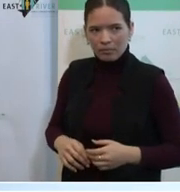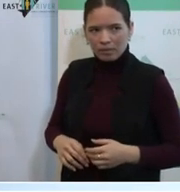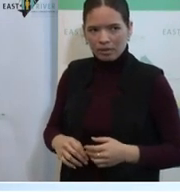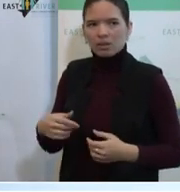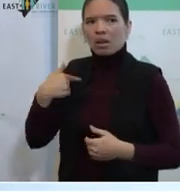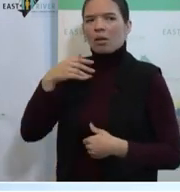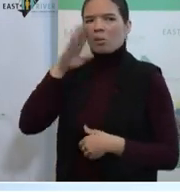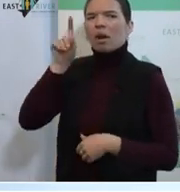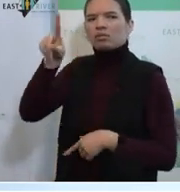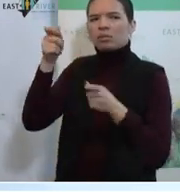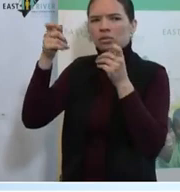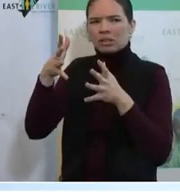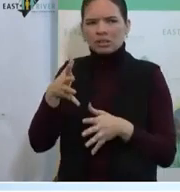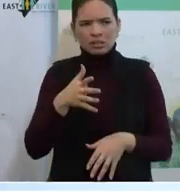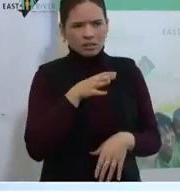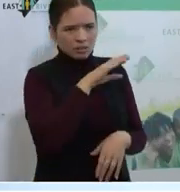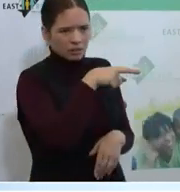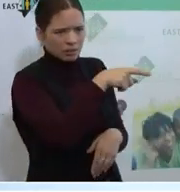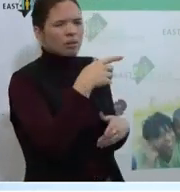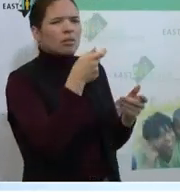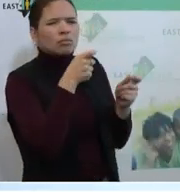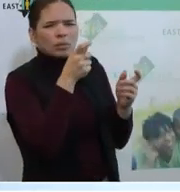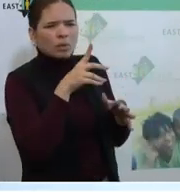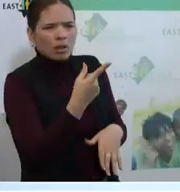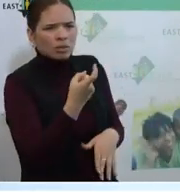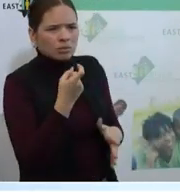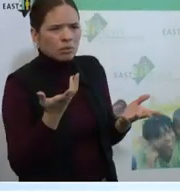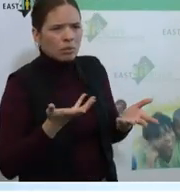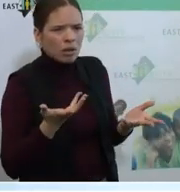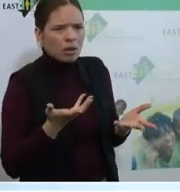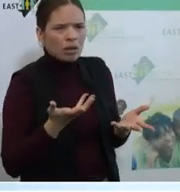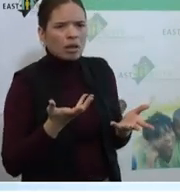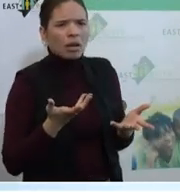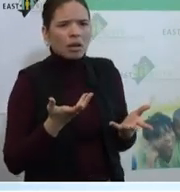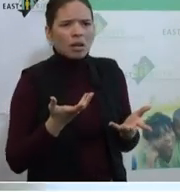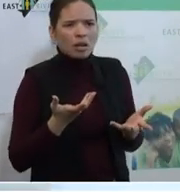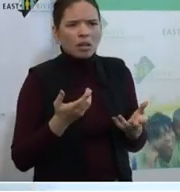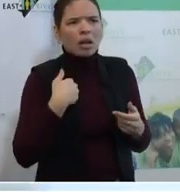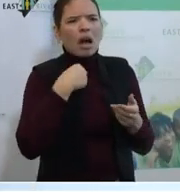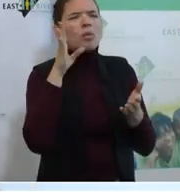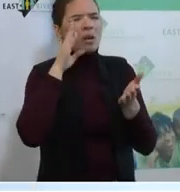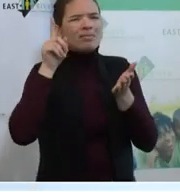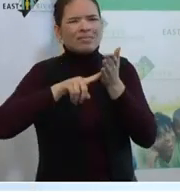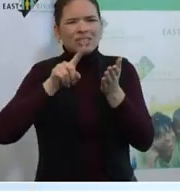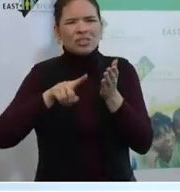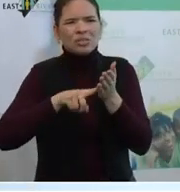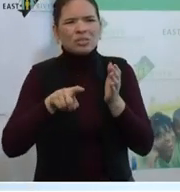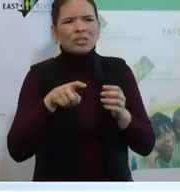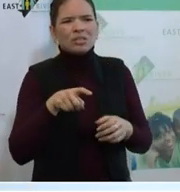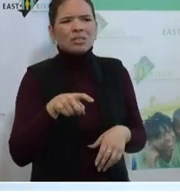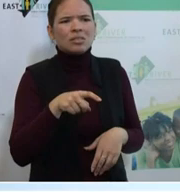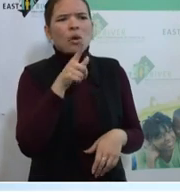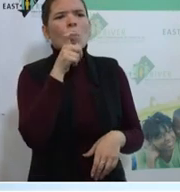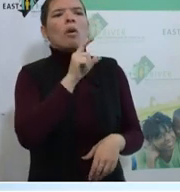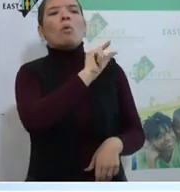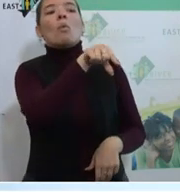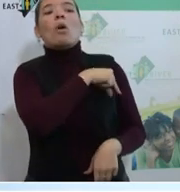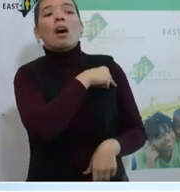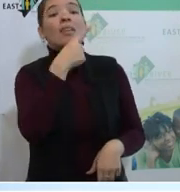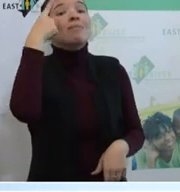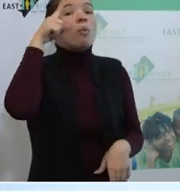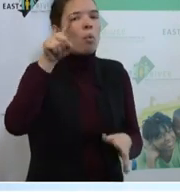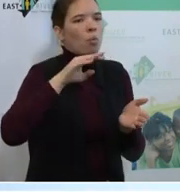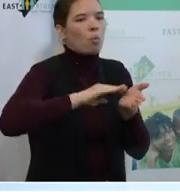okay. Oh, what I'm going to find out is about who qualifies for fee waivers.